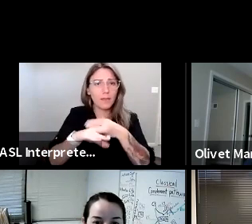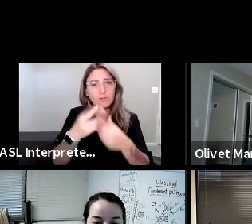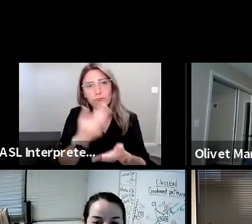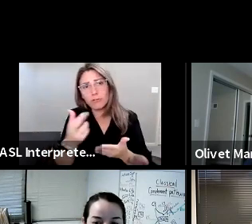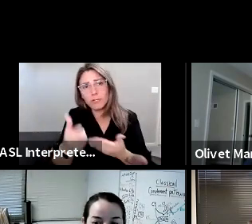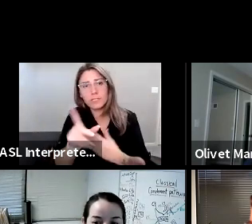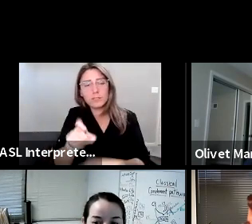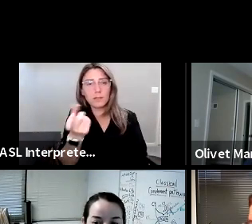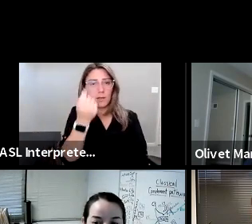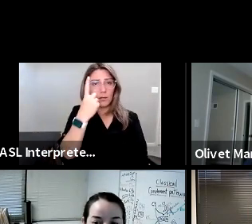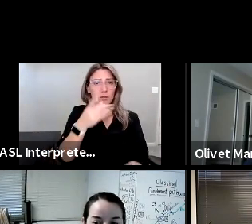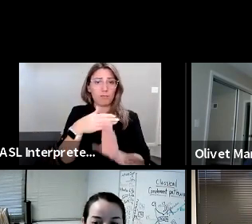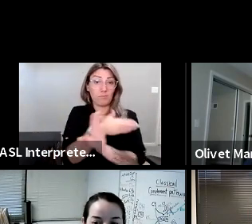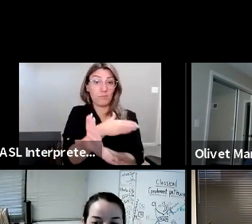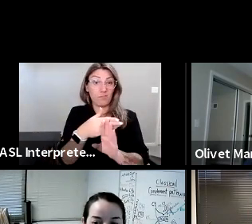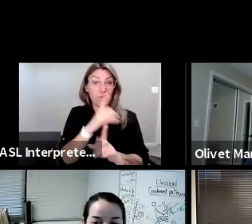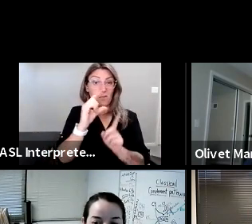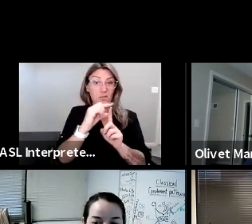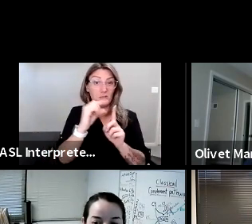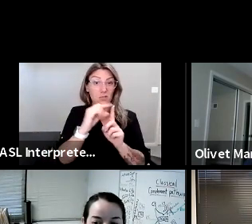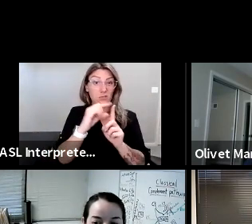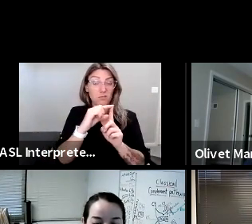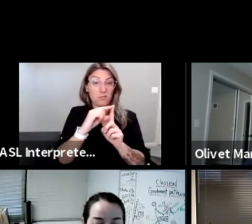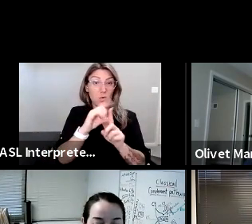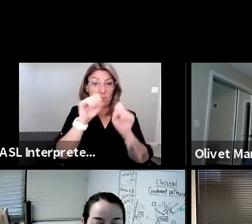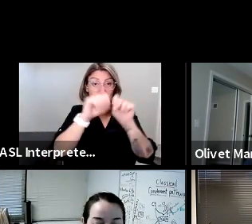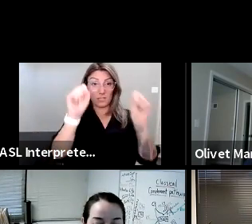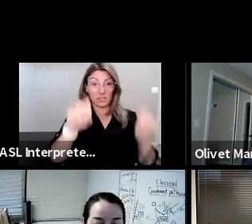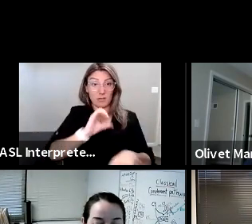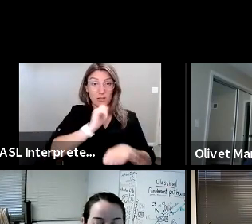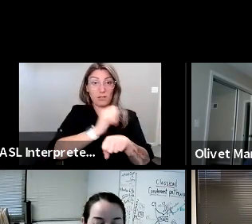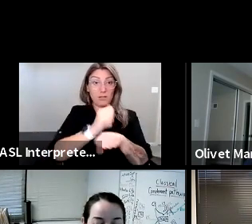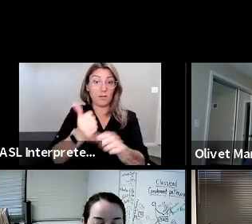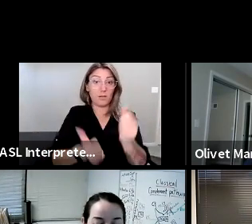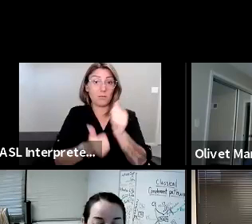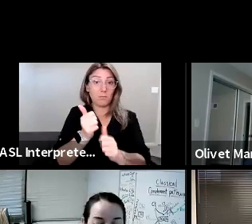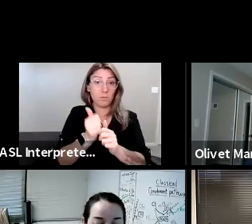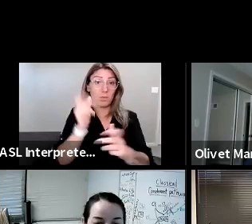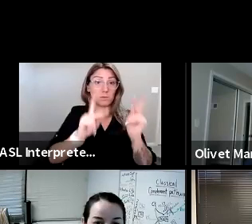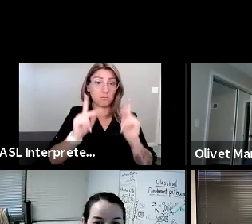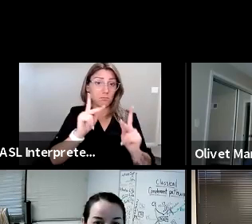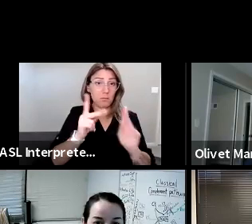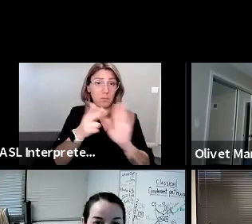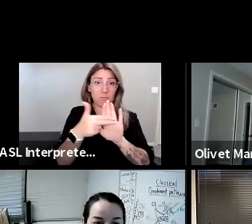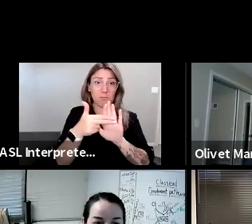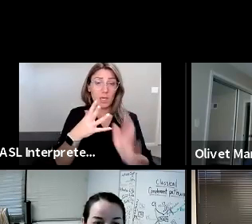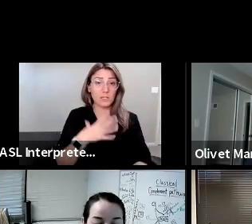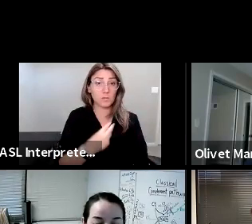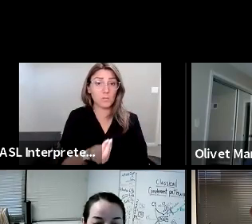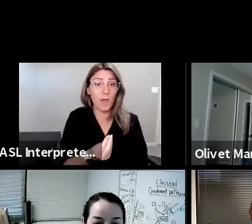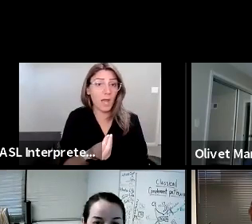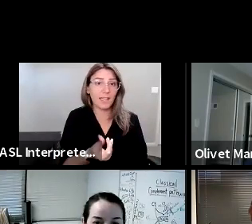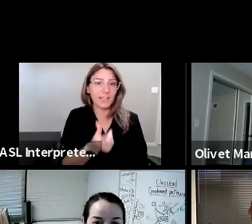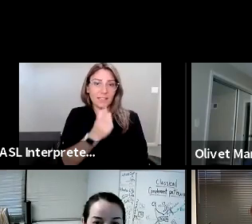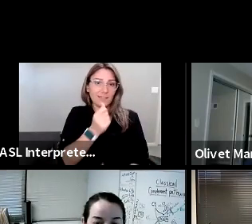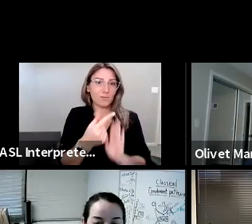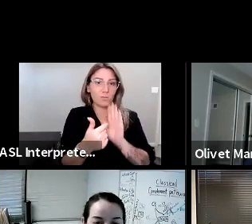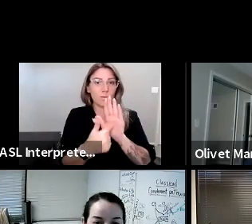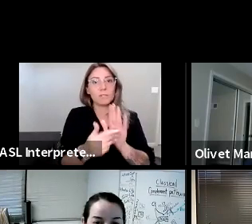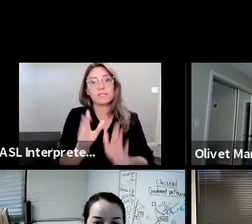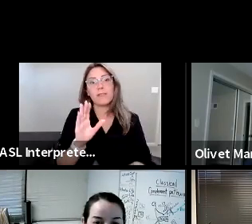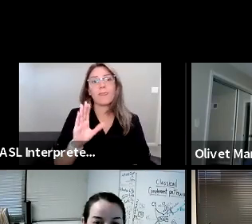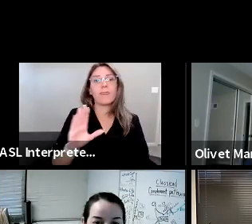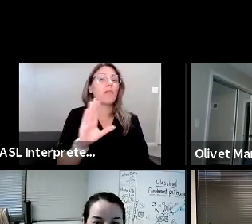to understand too is that before these terms existed, most of these people were classified as white, which also didn't represent